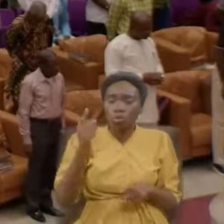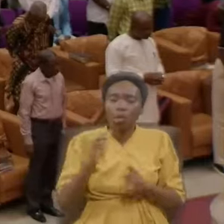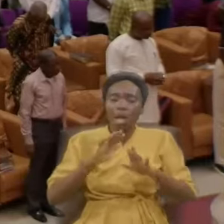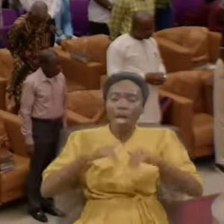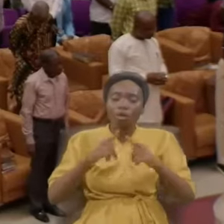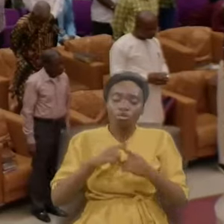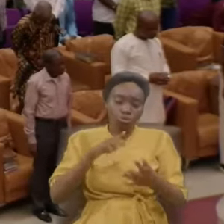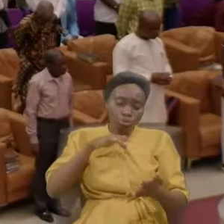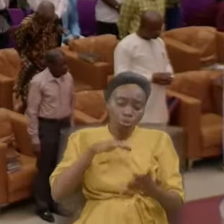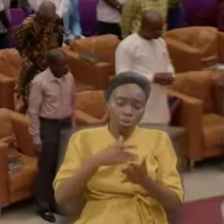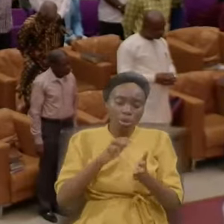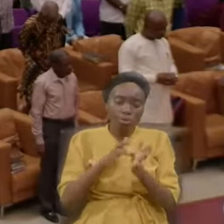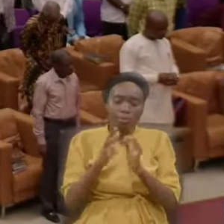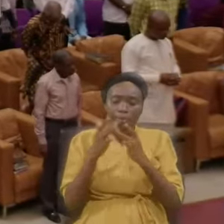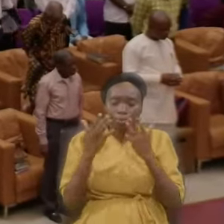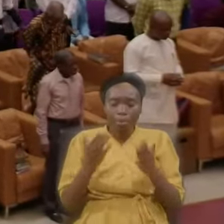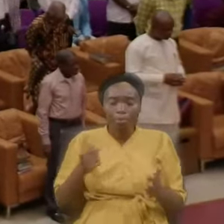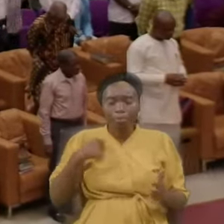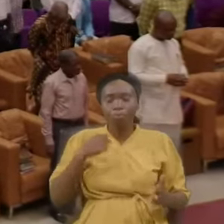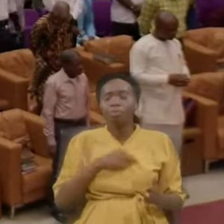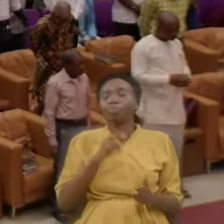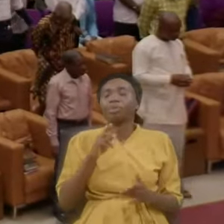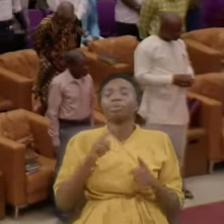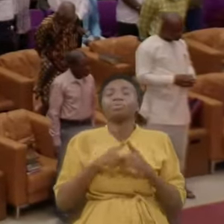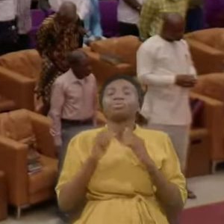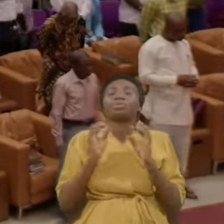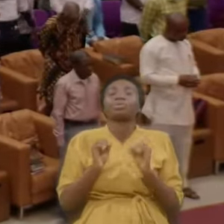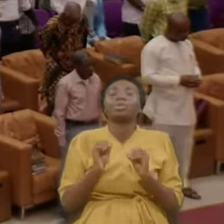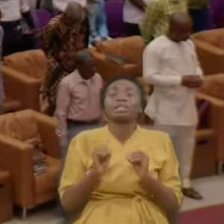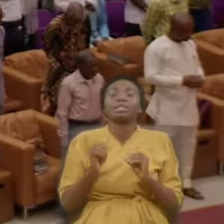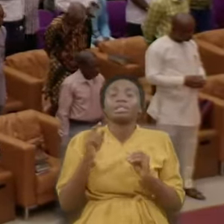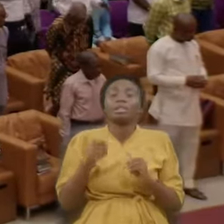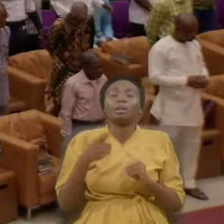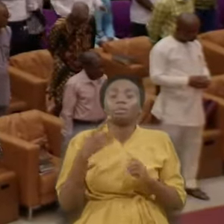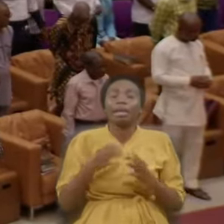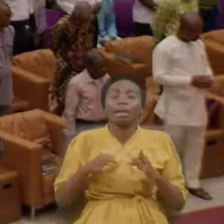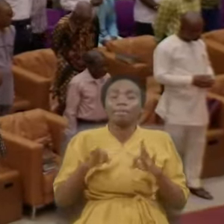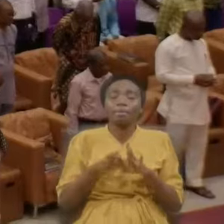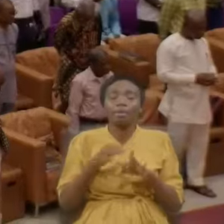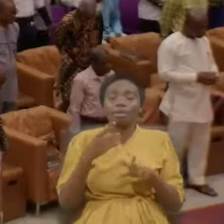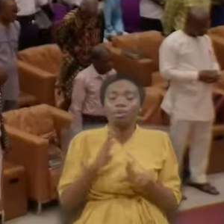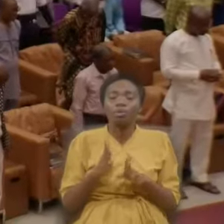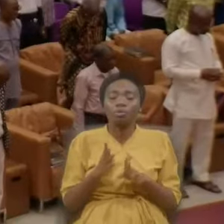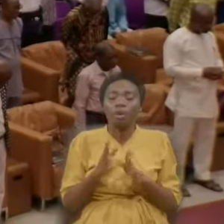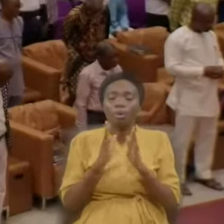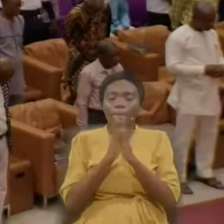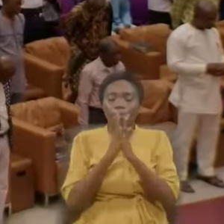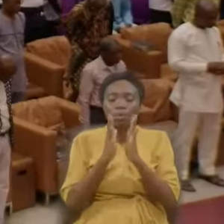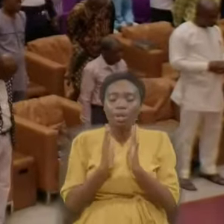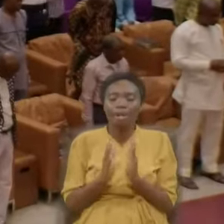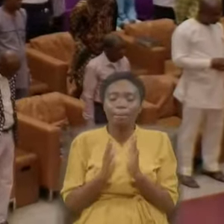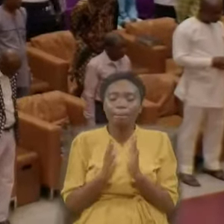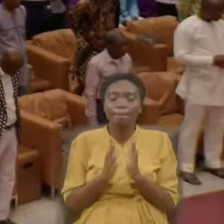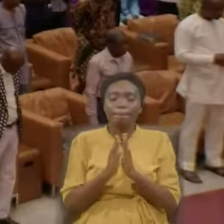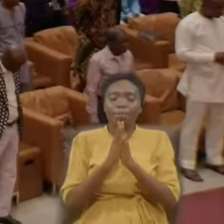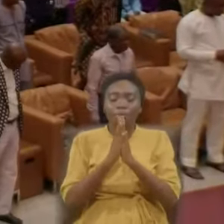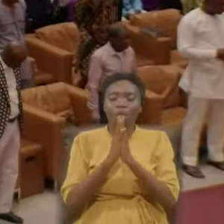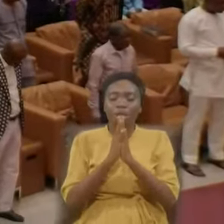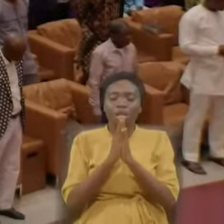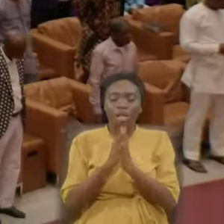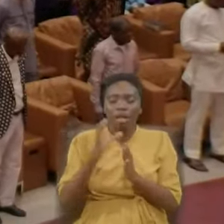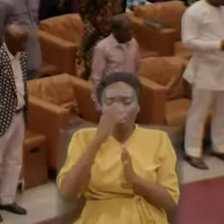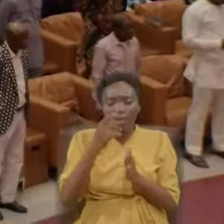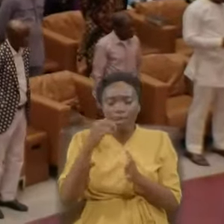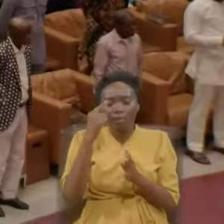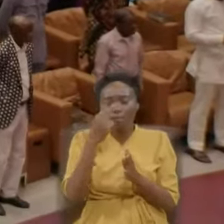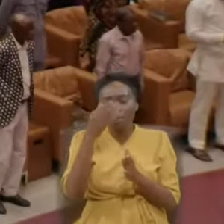to study the scripture, we need to teach them the importance of supplication, prayer, seeking the face of